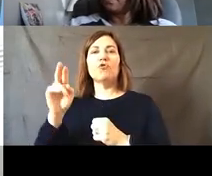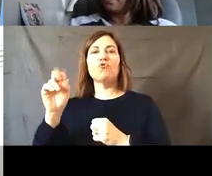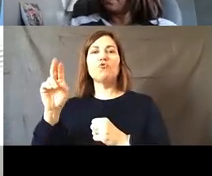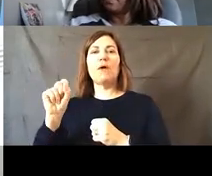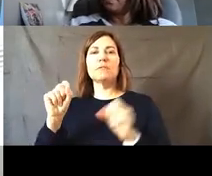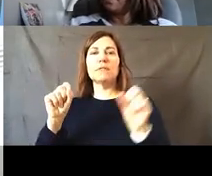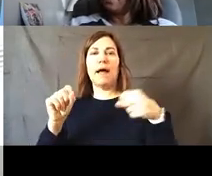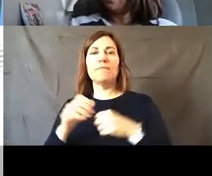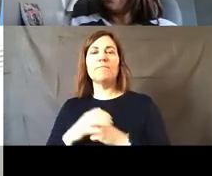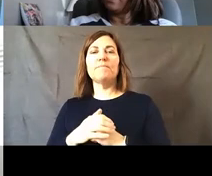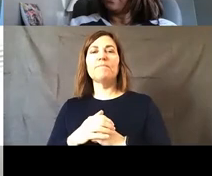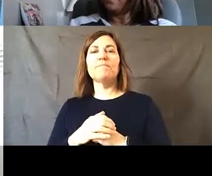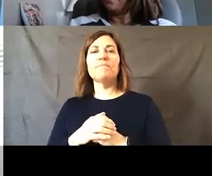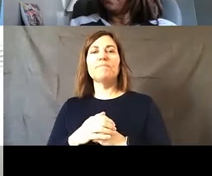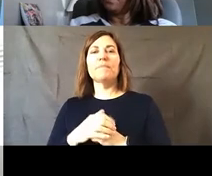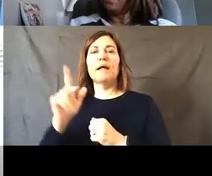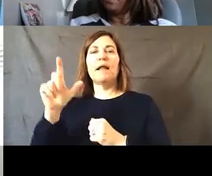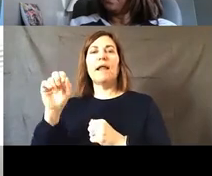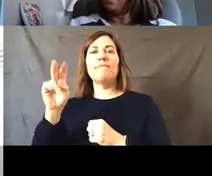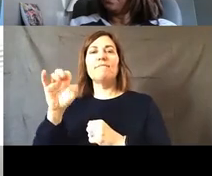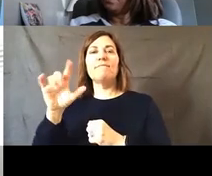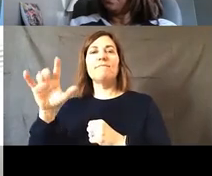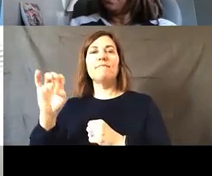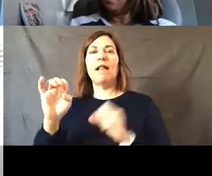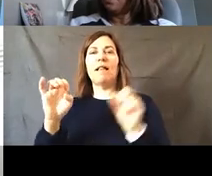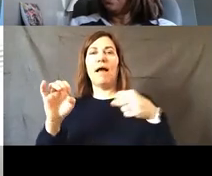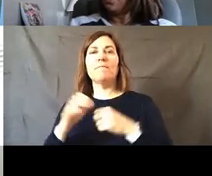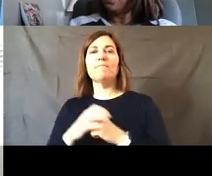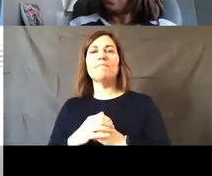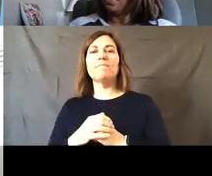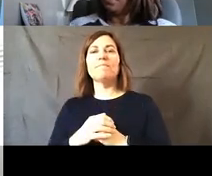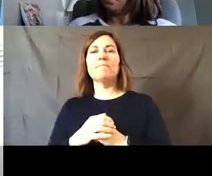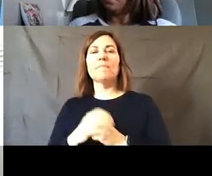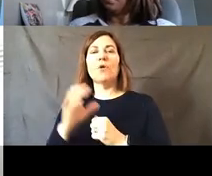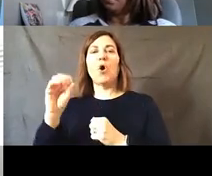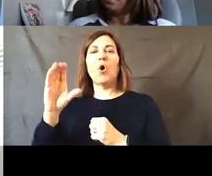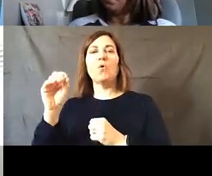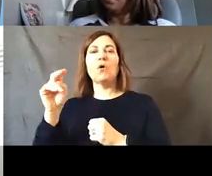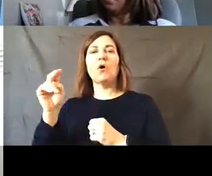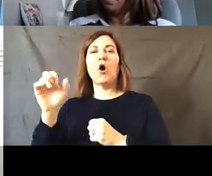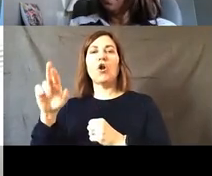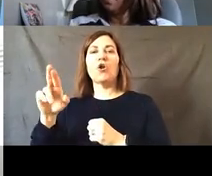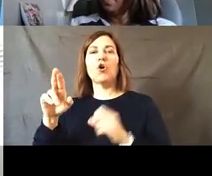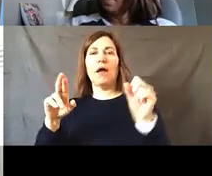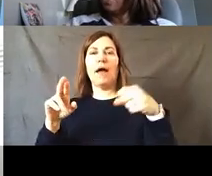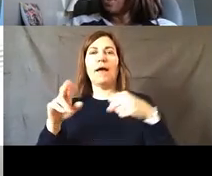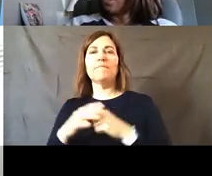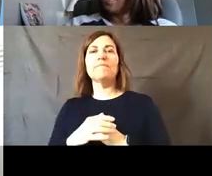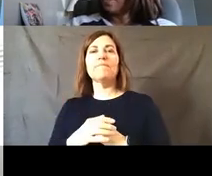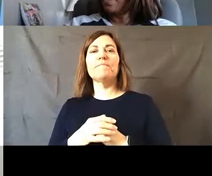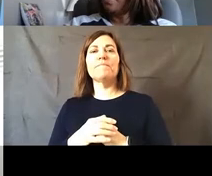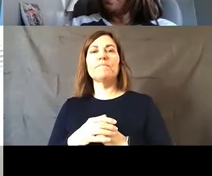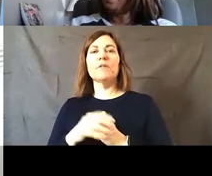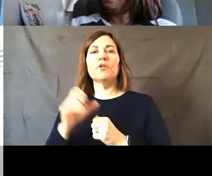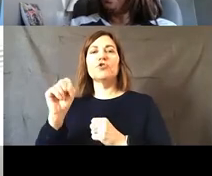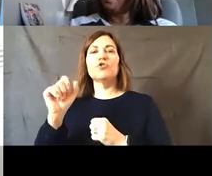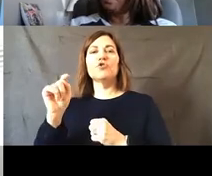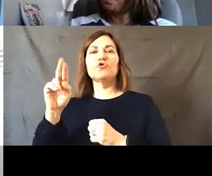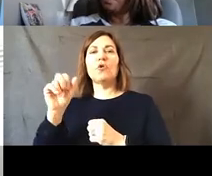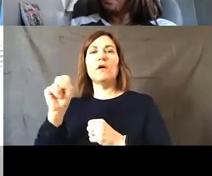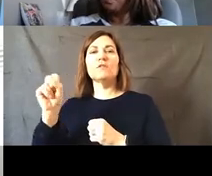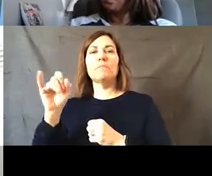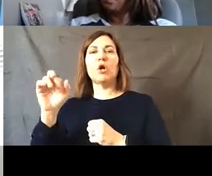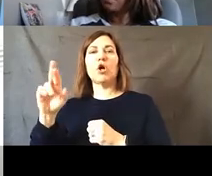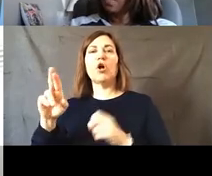Aye. Aye. Mr. Lavelle. Aye. Mr. O'Connor. Aye. Ms. Strasburger.